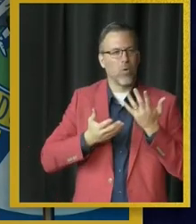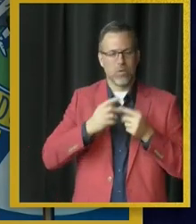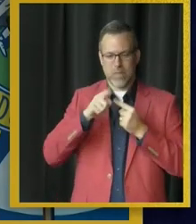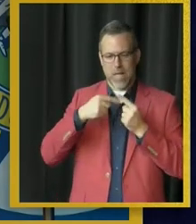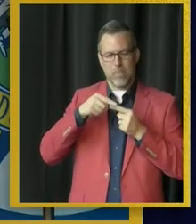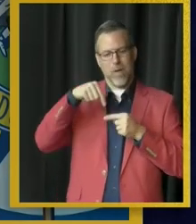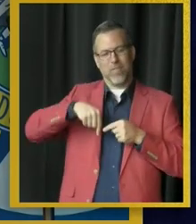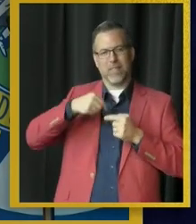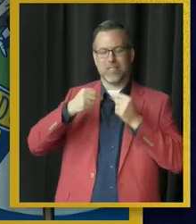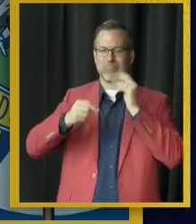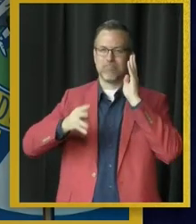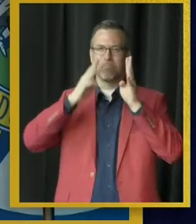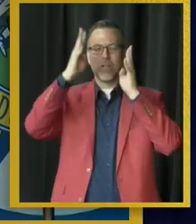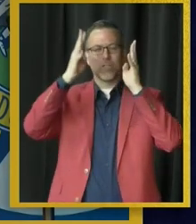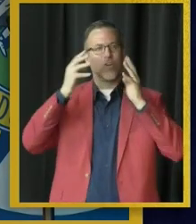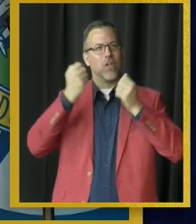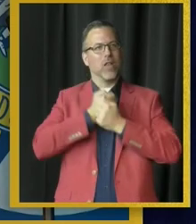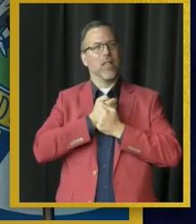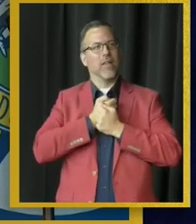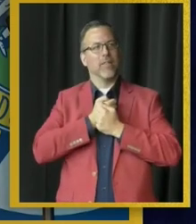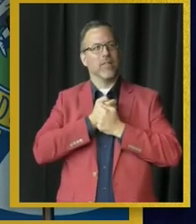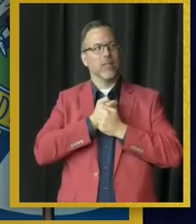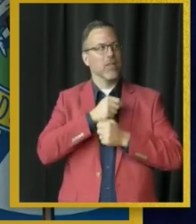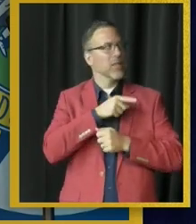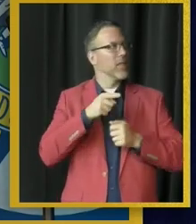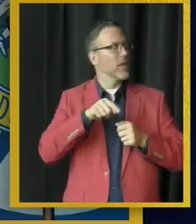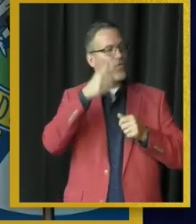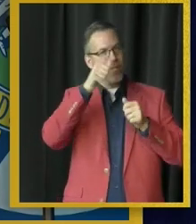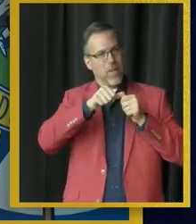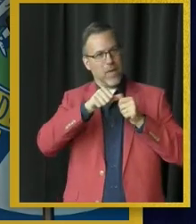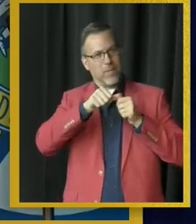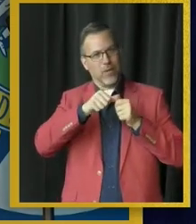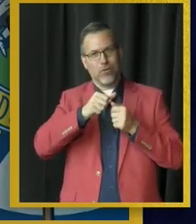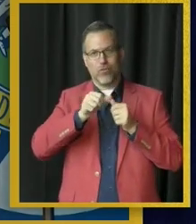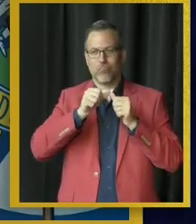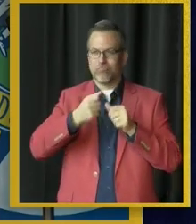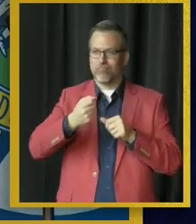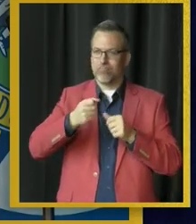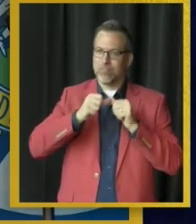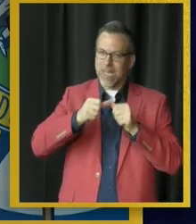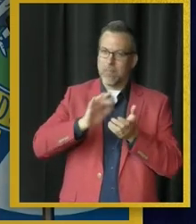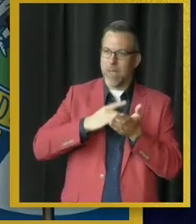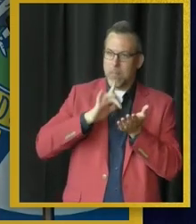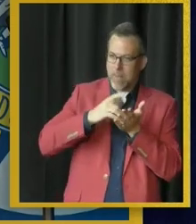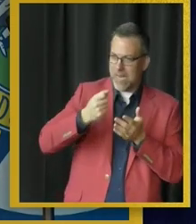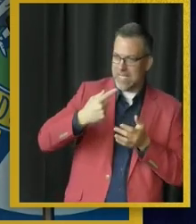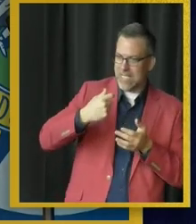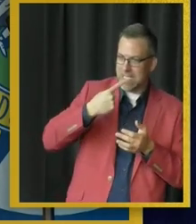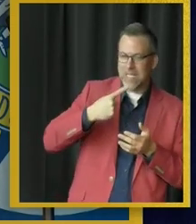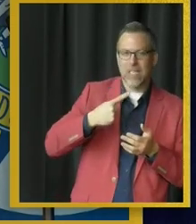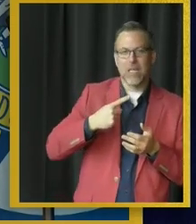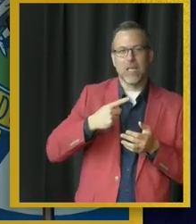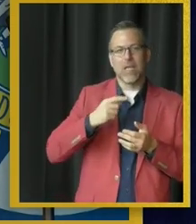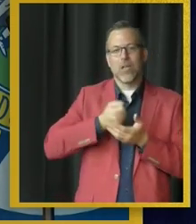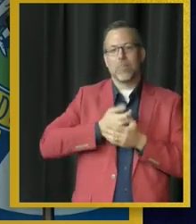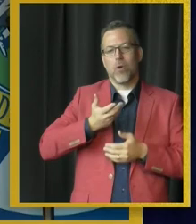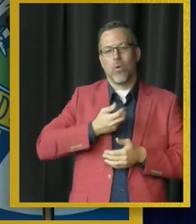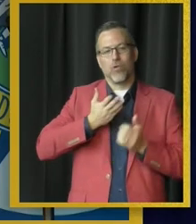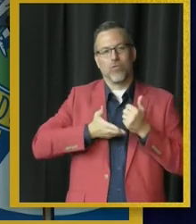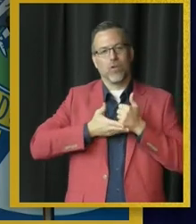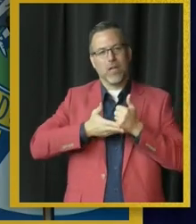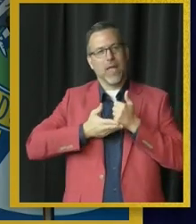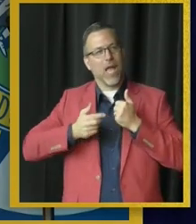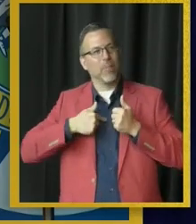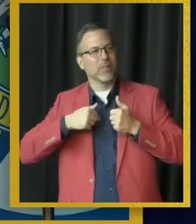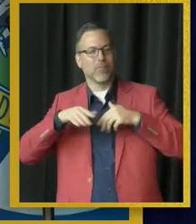mine, how they remind me to take my meds. They open doors for me and drive me places, walk